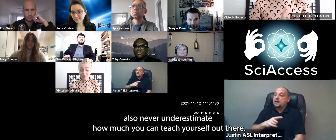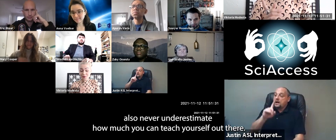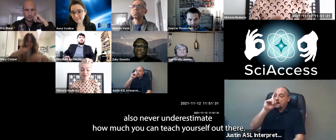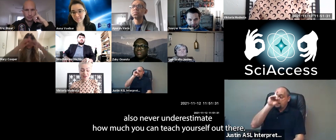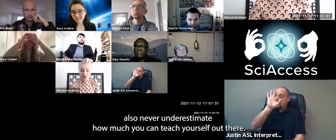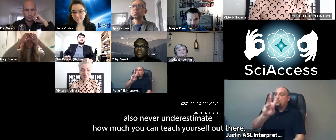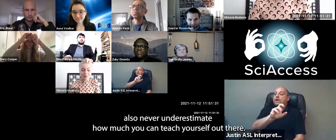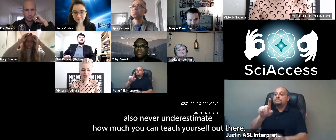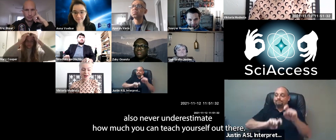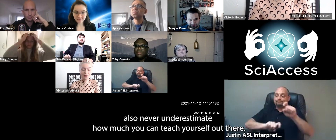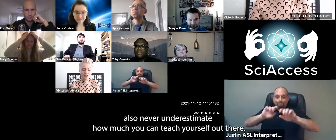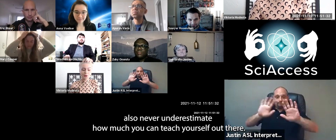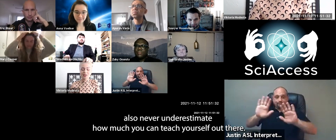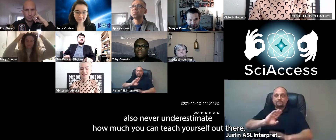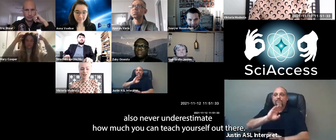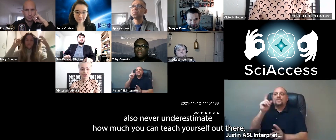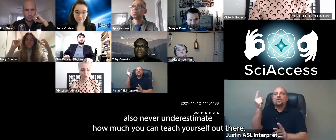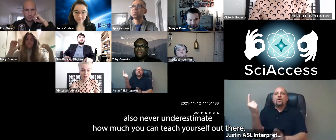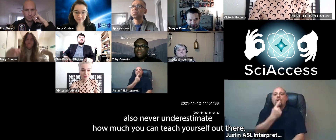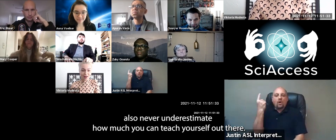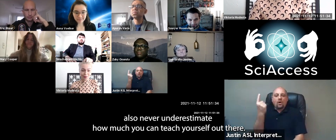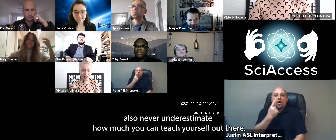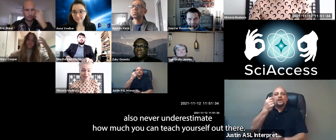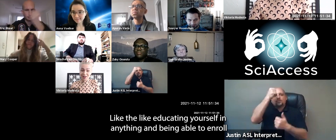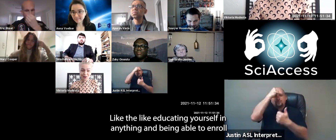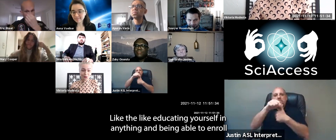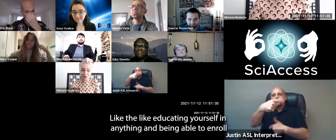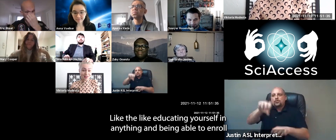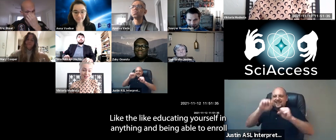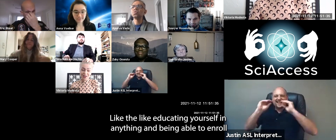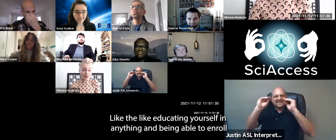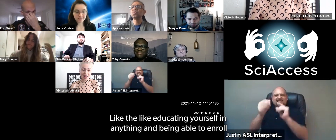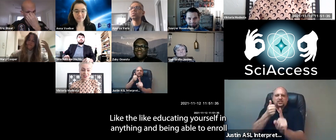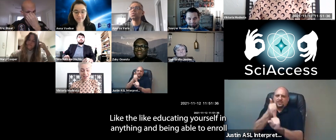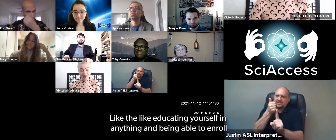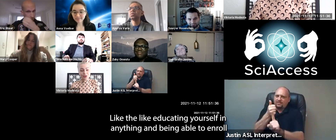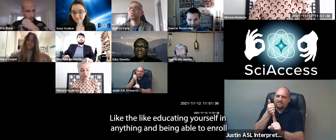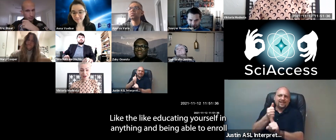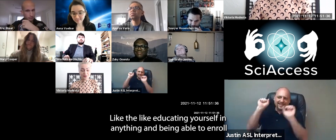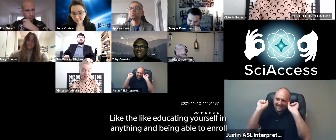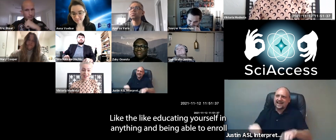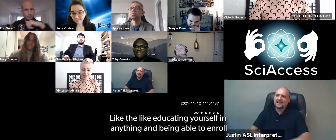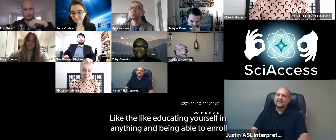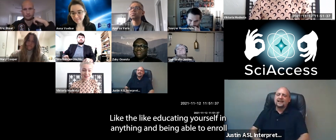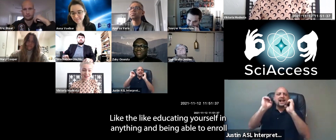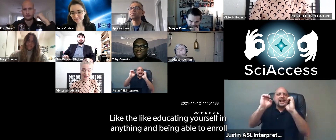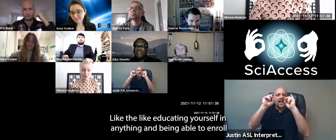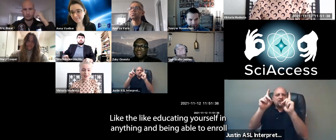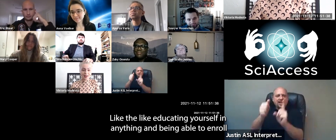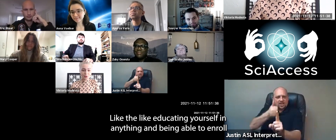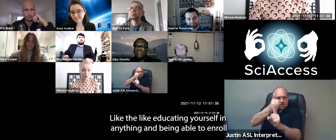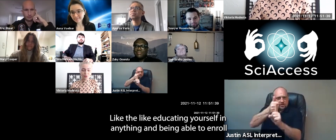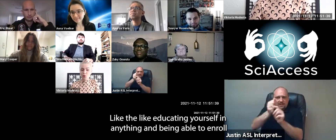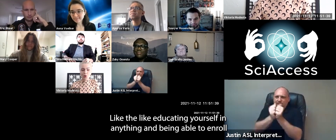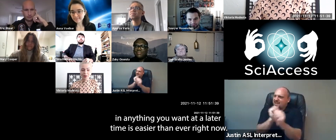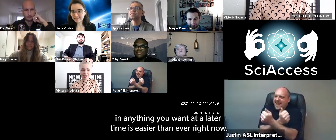also never underestimate how much you can teach yourself out there. Like educating yourself in anything and being